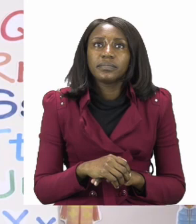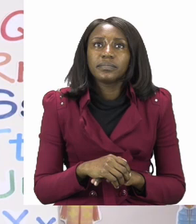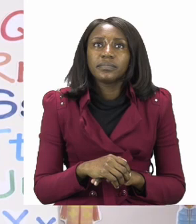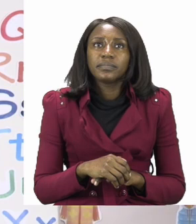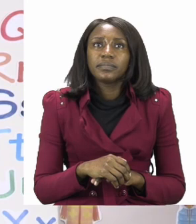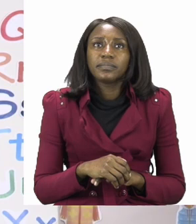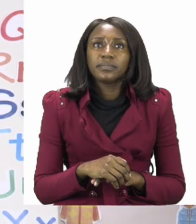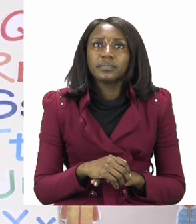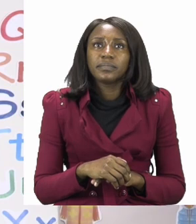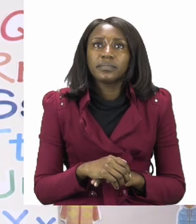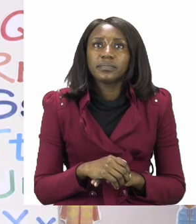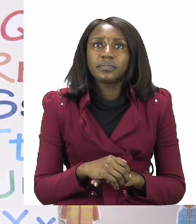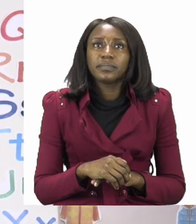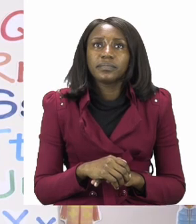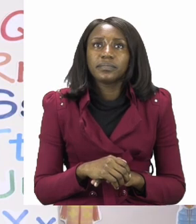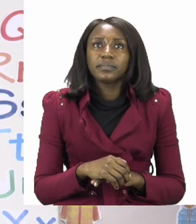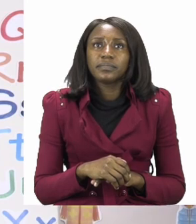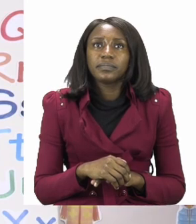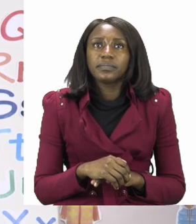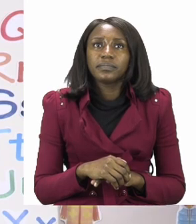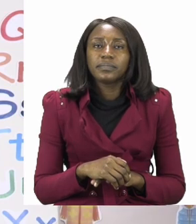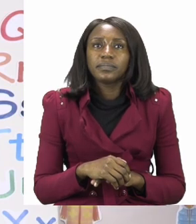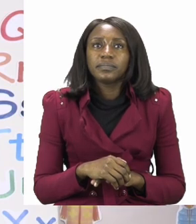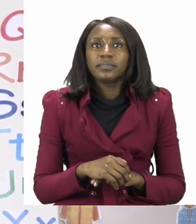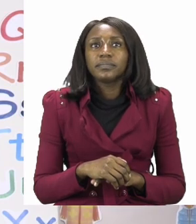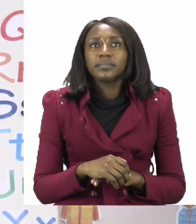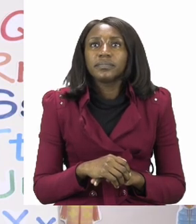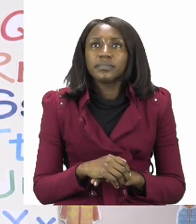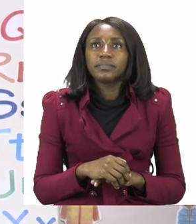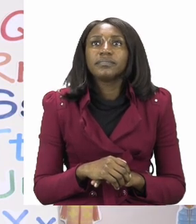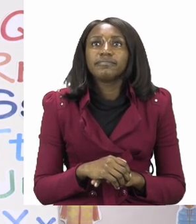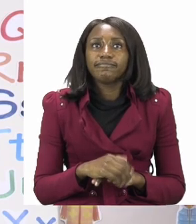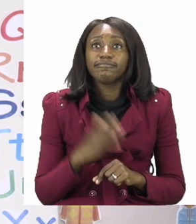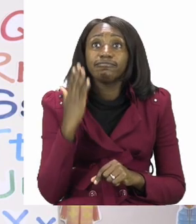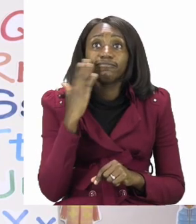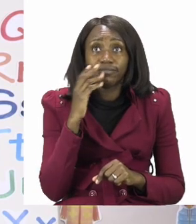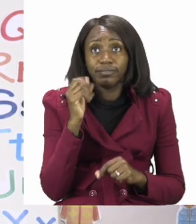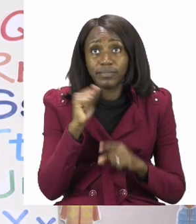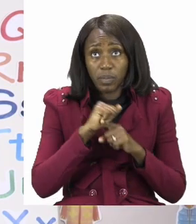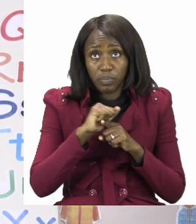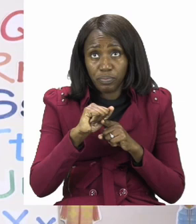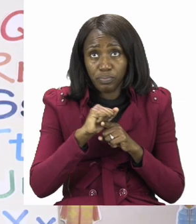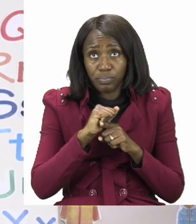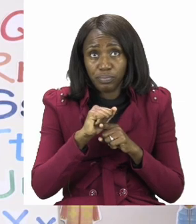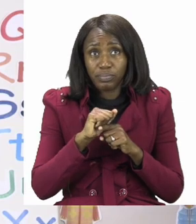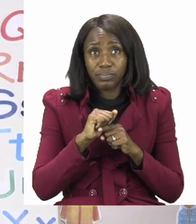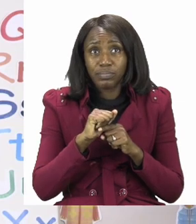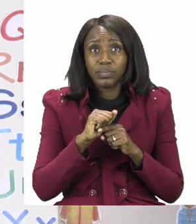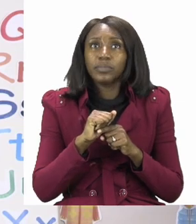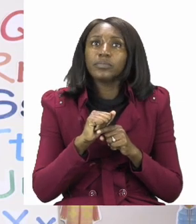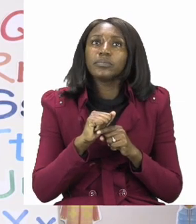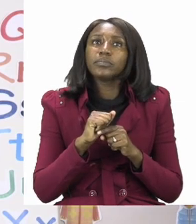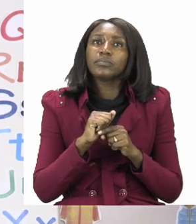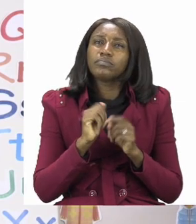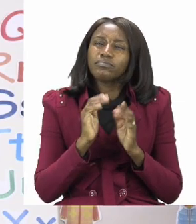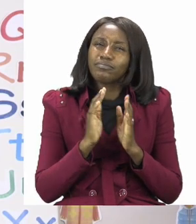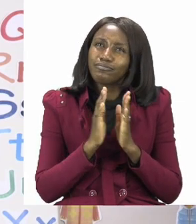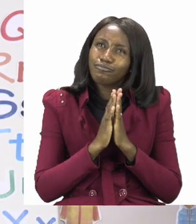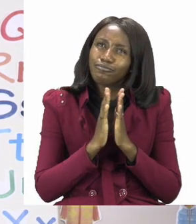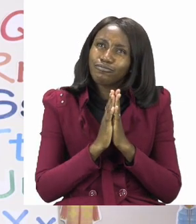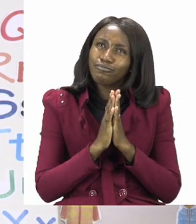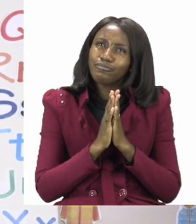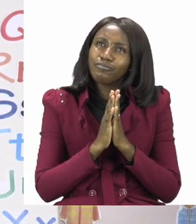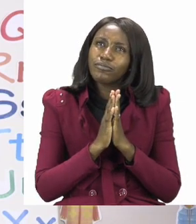across going down. So make sure that when you're doing your tracing, you are going to first